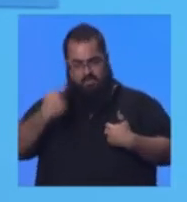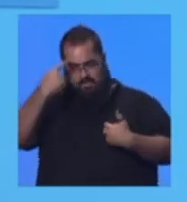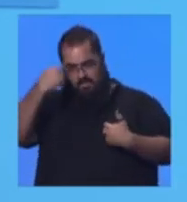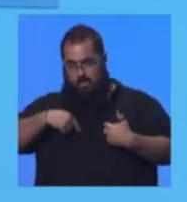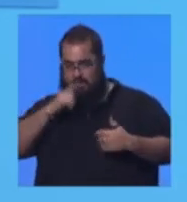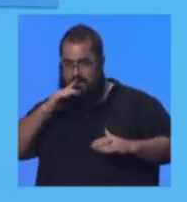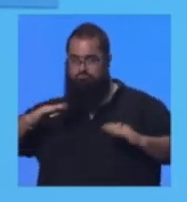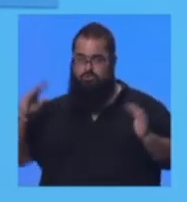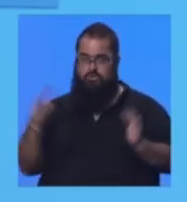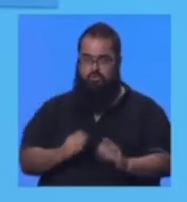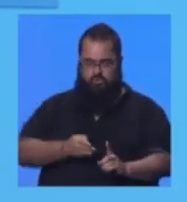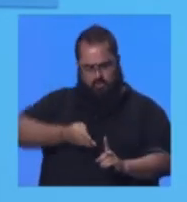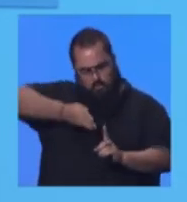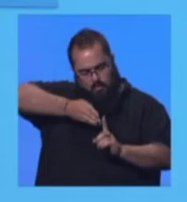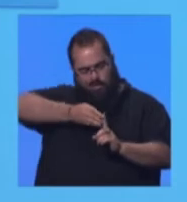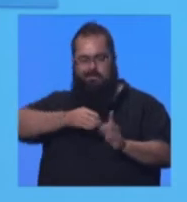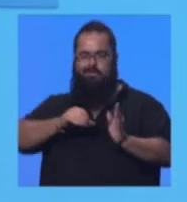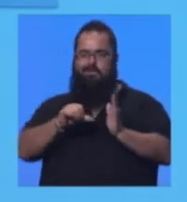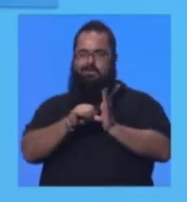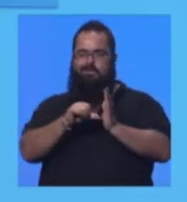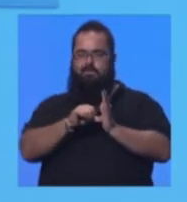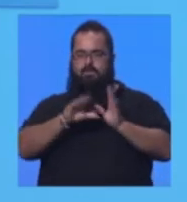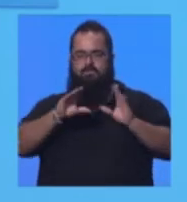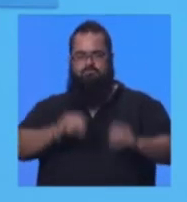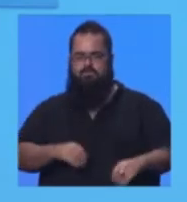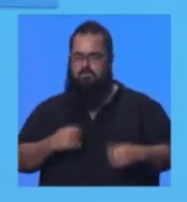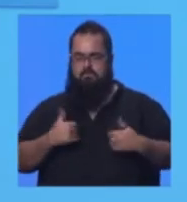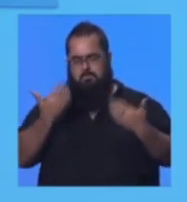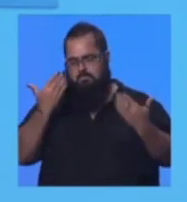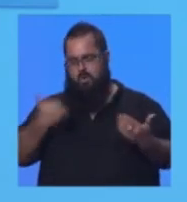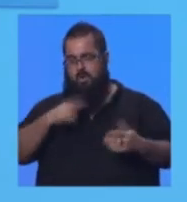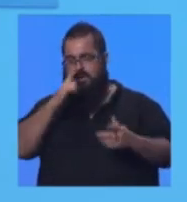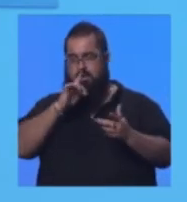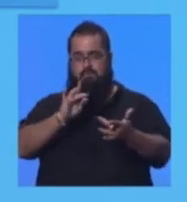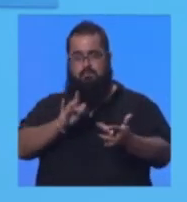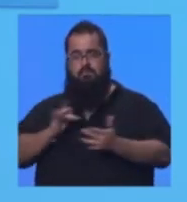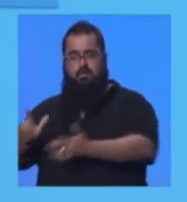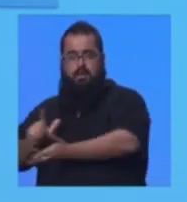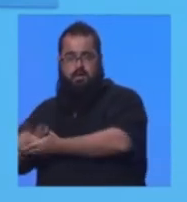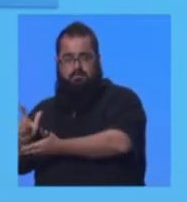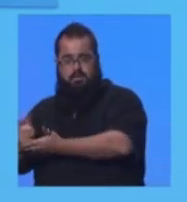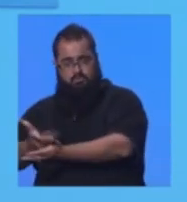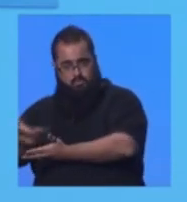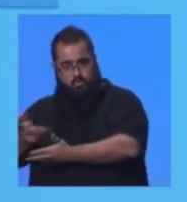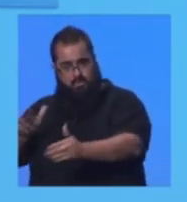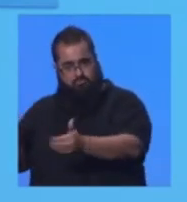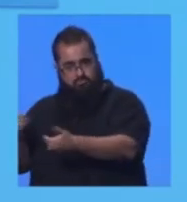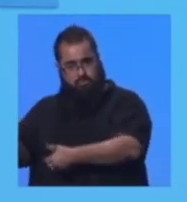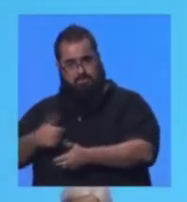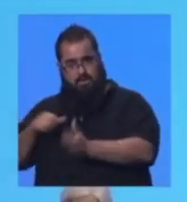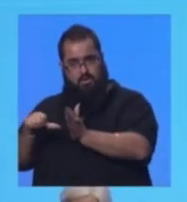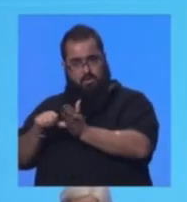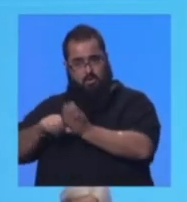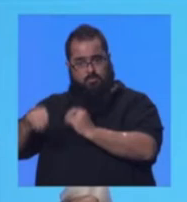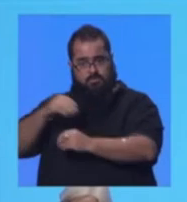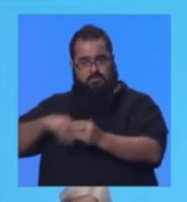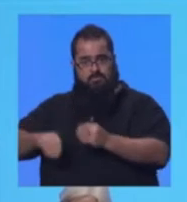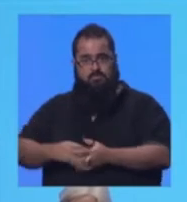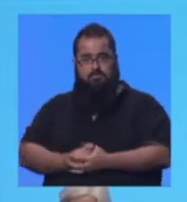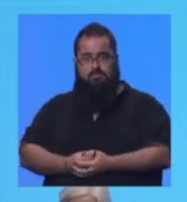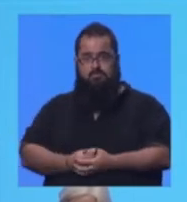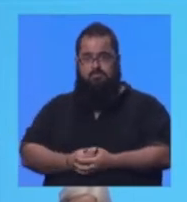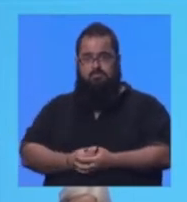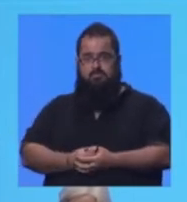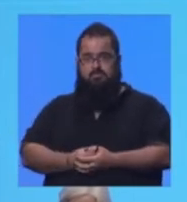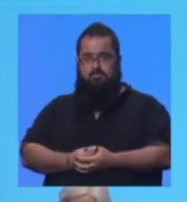to one economic indicator. I'm happy to take that offline with you and introduce you to our economists if you want to have a discussion with them. Is there anybody else on the